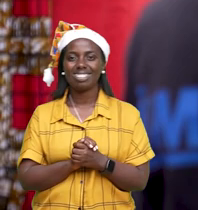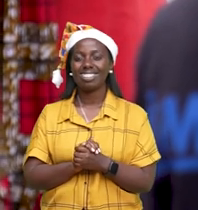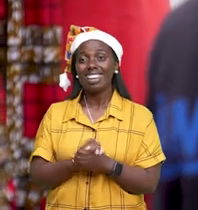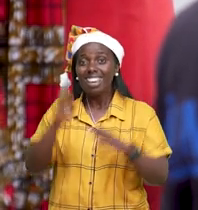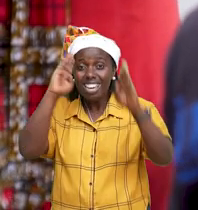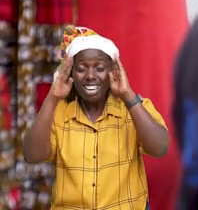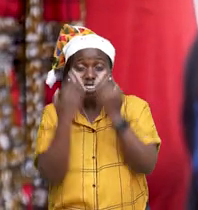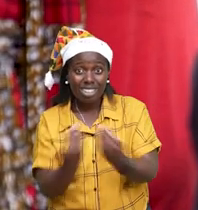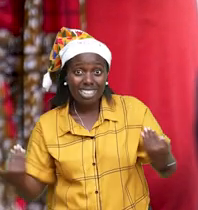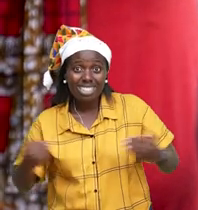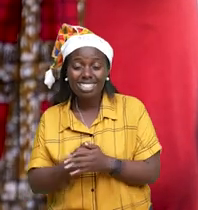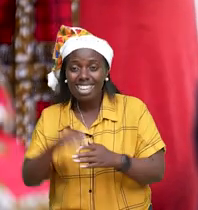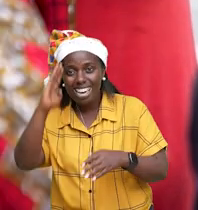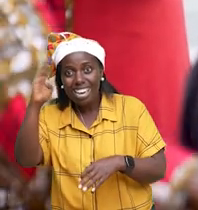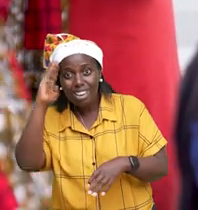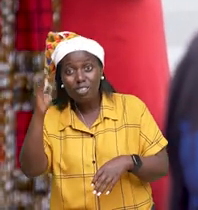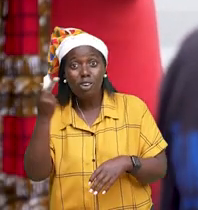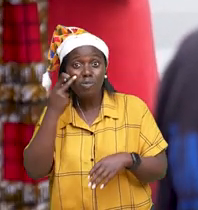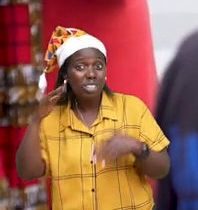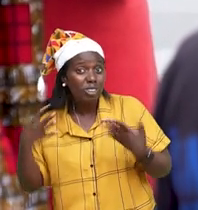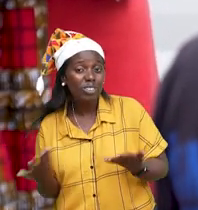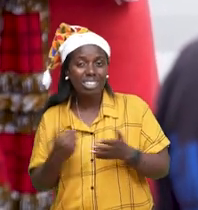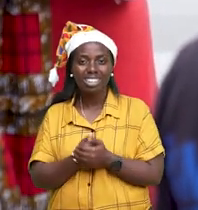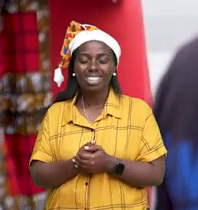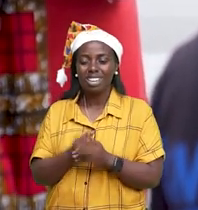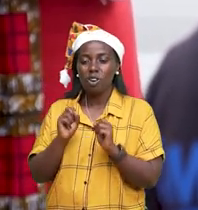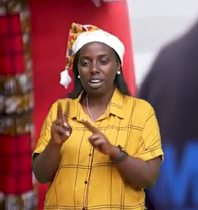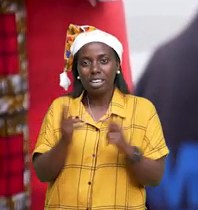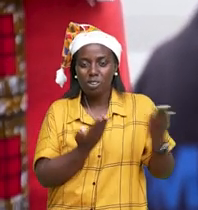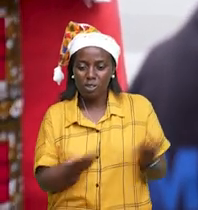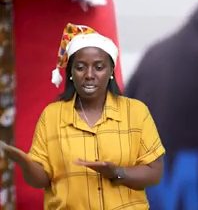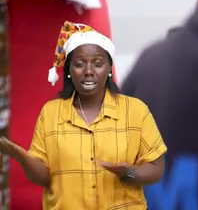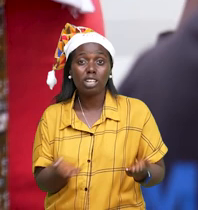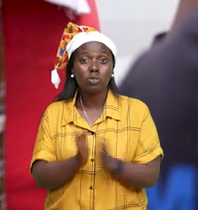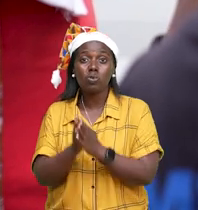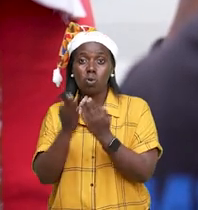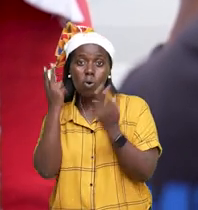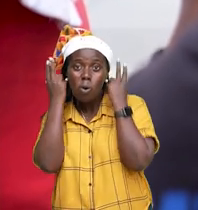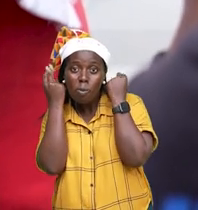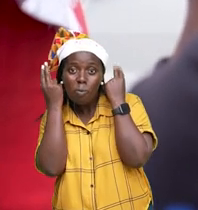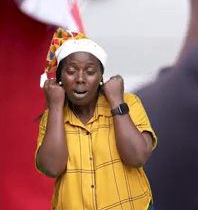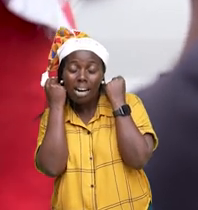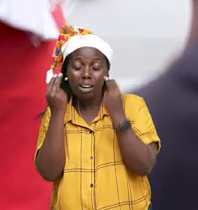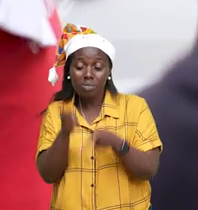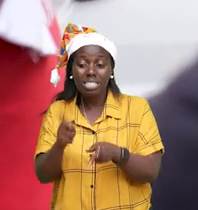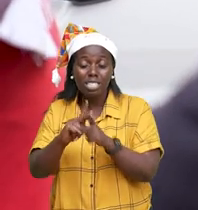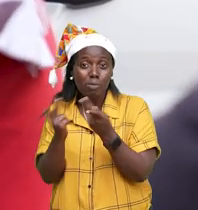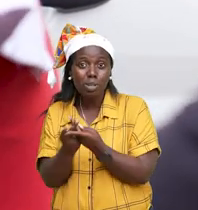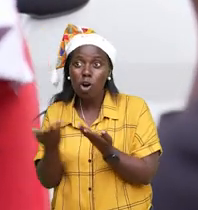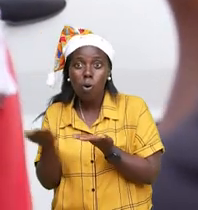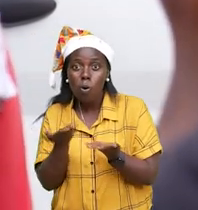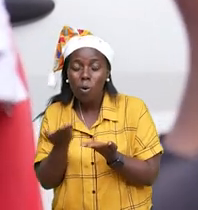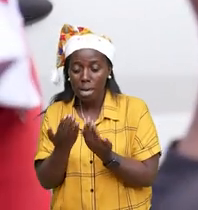Welcome! Hello, kids! Hello! Hello! How are you doing? Okay, you are welcome to Bakame and Petit Panda. This is a place